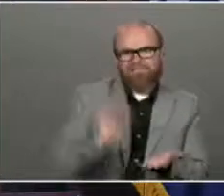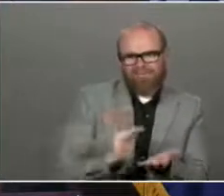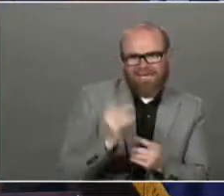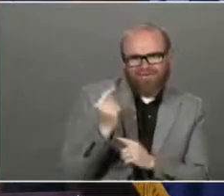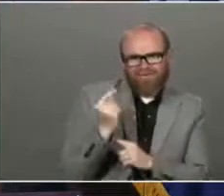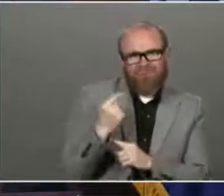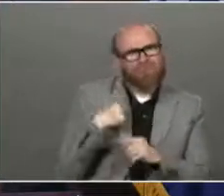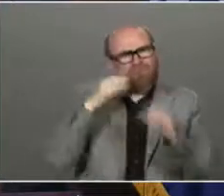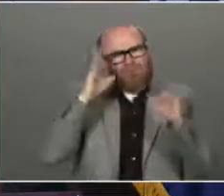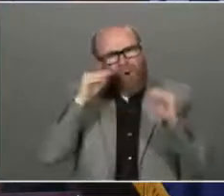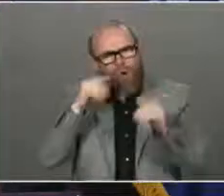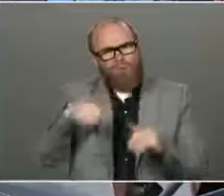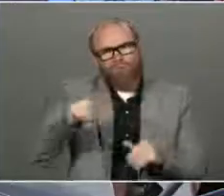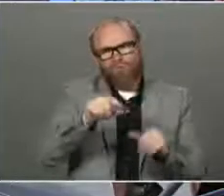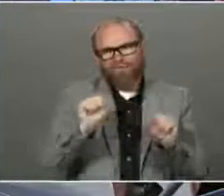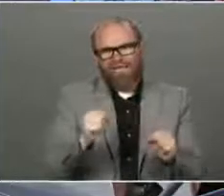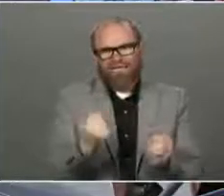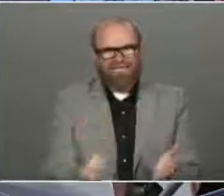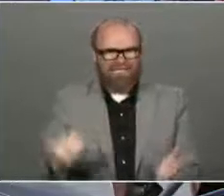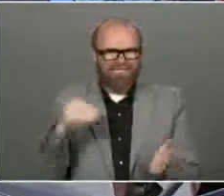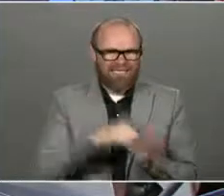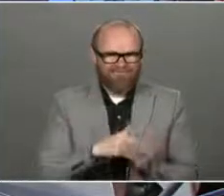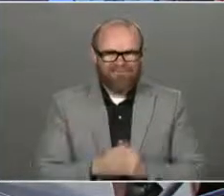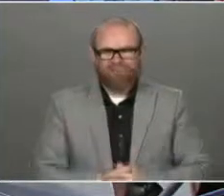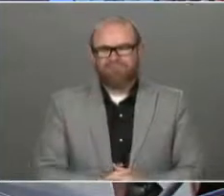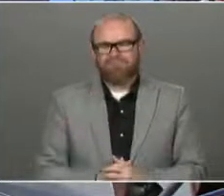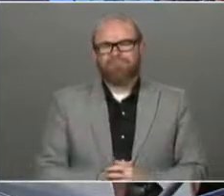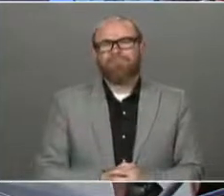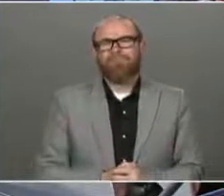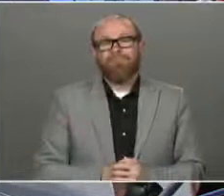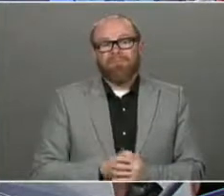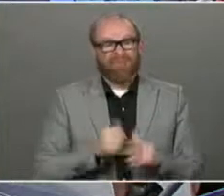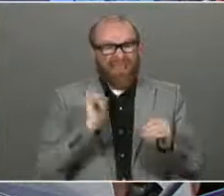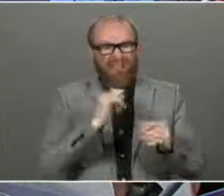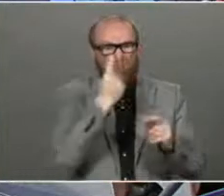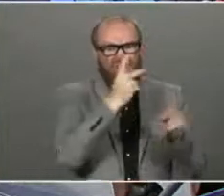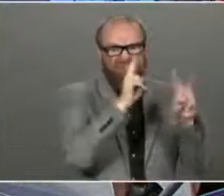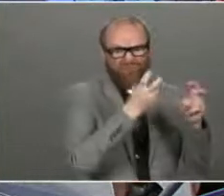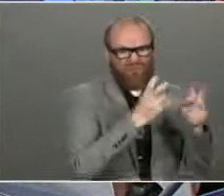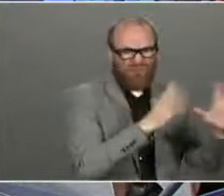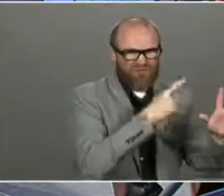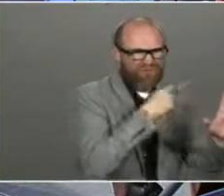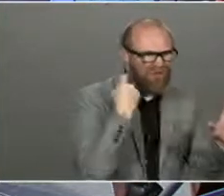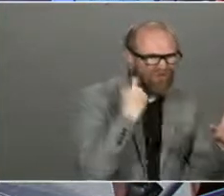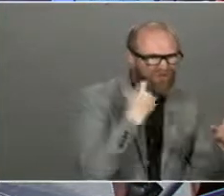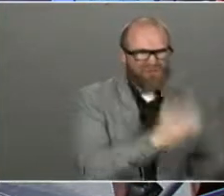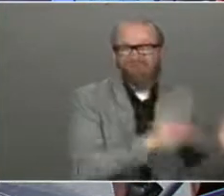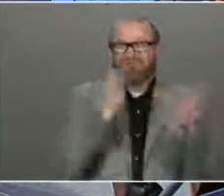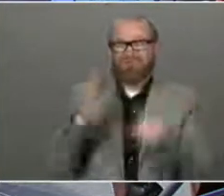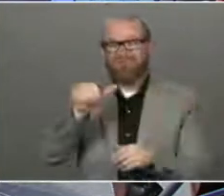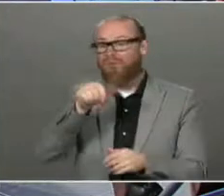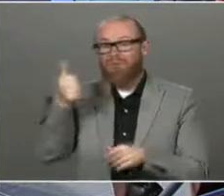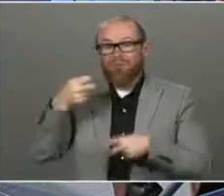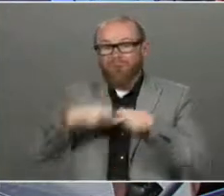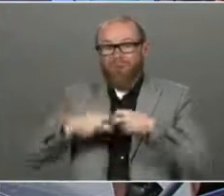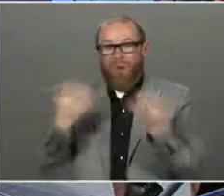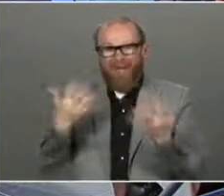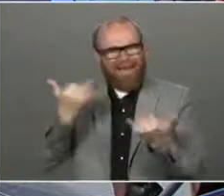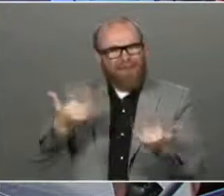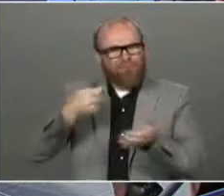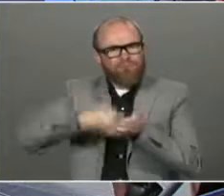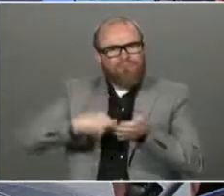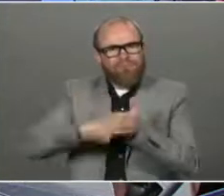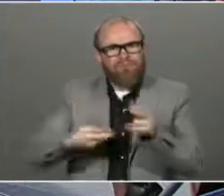one other issue that is threatening our quality of life, and that is the inflation that we are seeing in the United States and